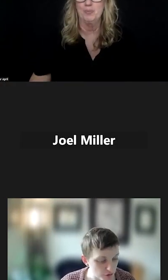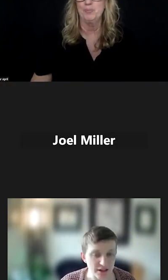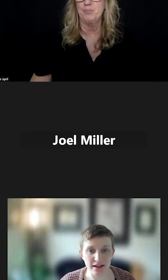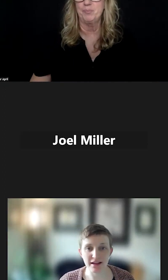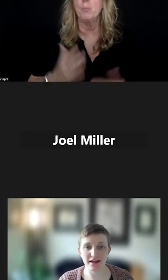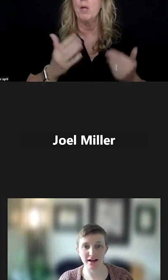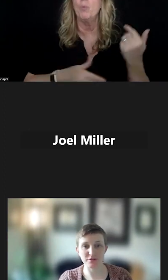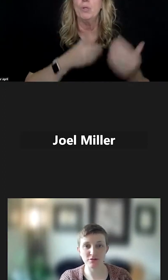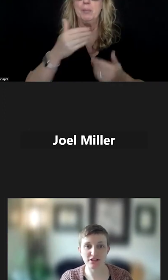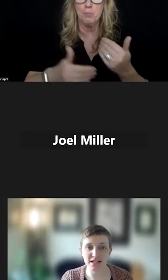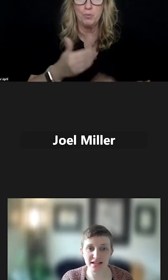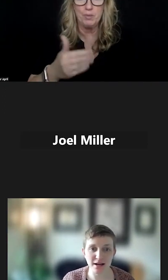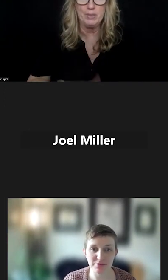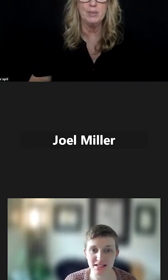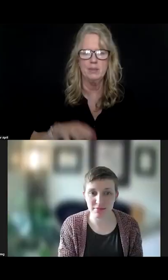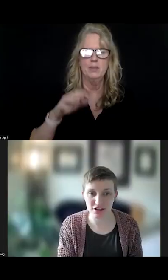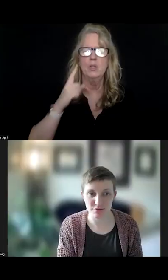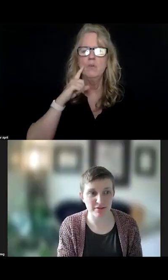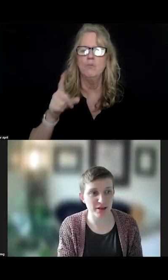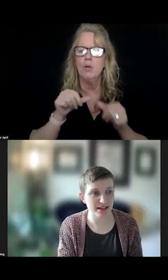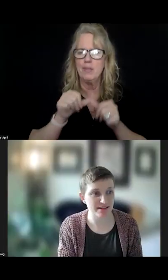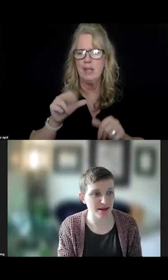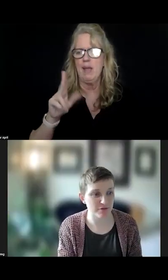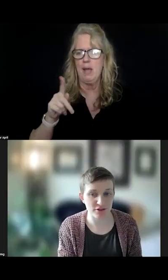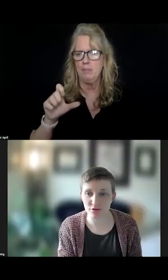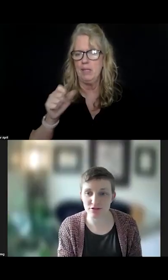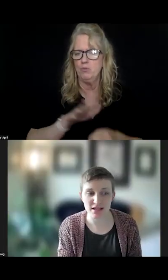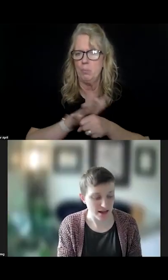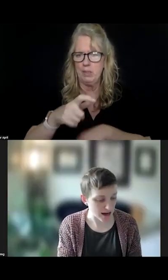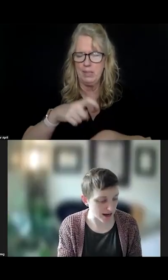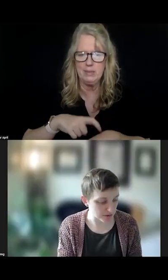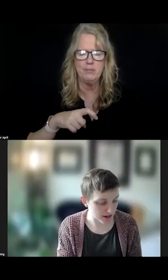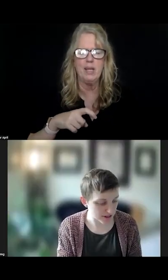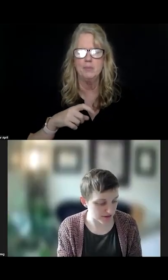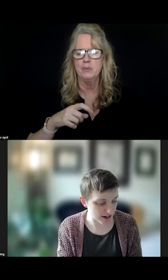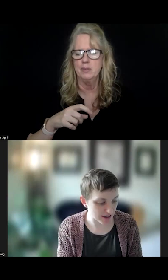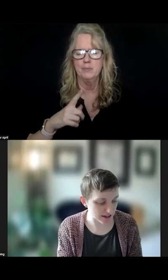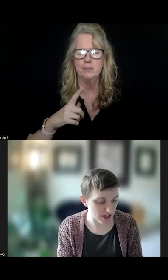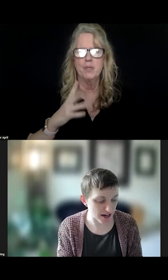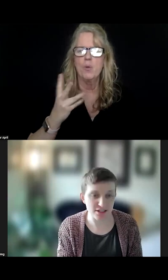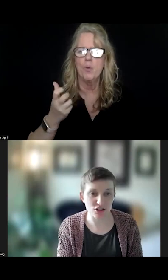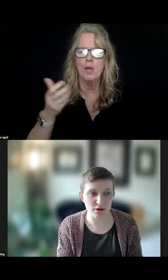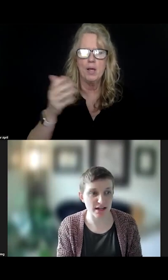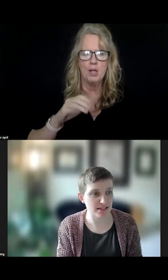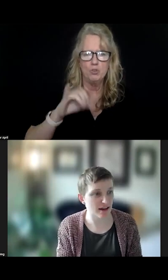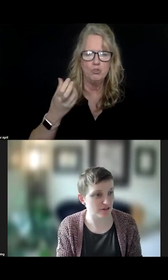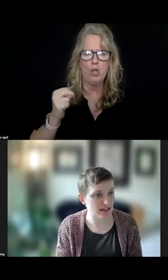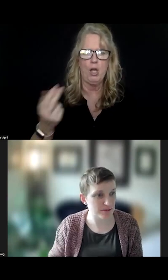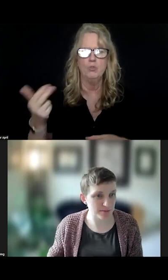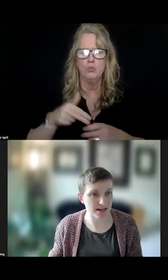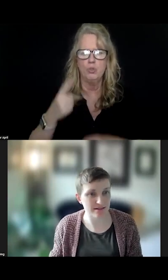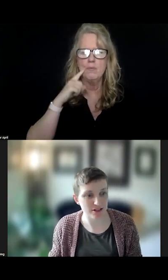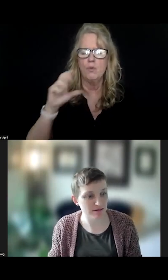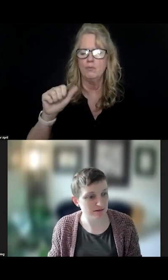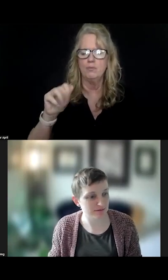us moving to our standing updates and make sure we have plenty of time for those. And would love to invite John to join us for the